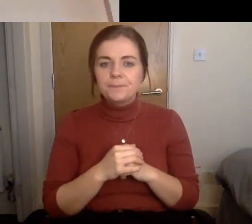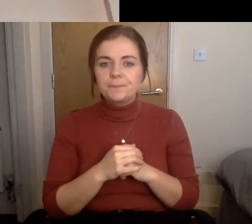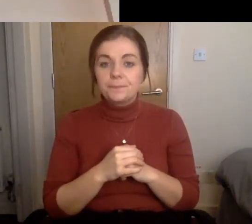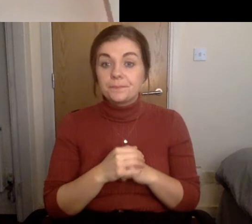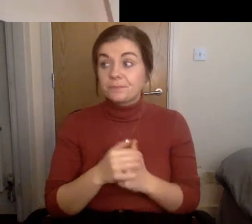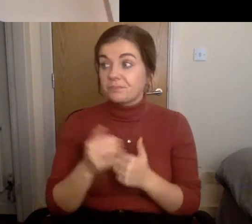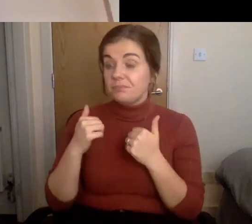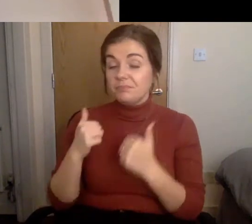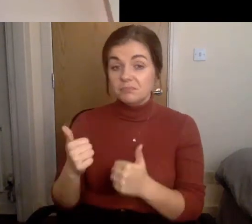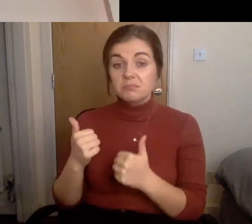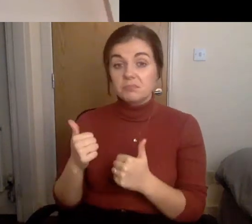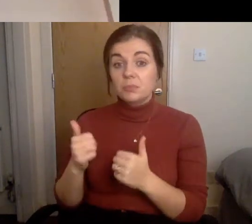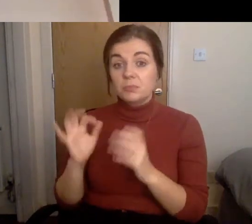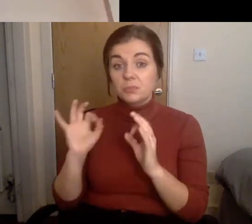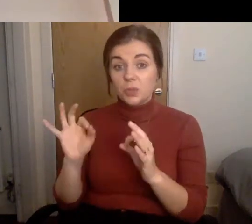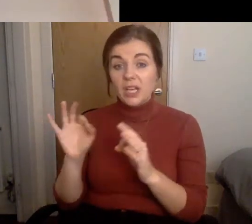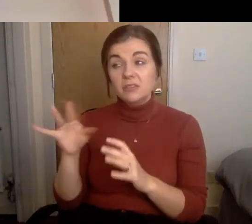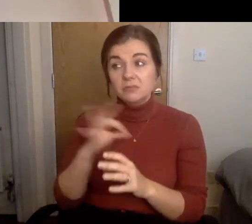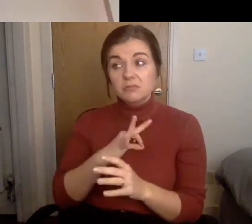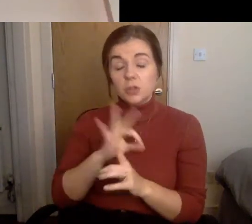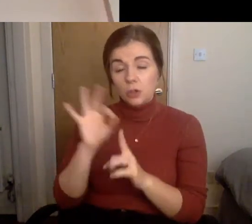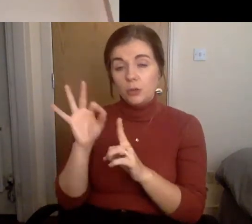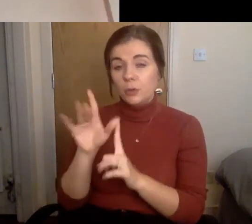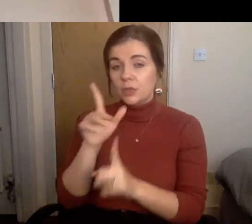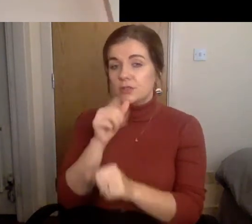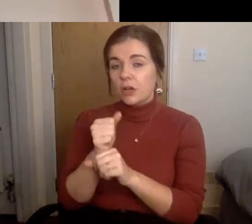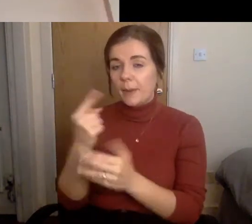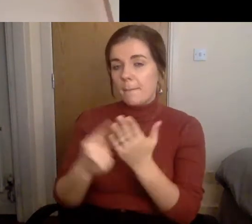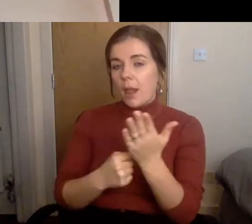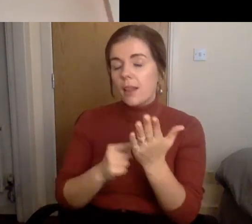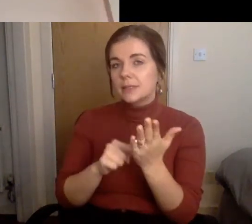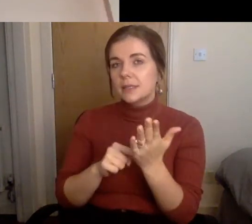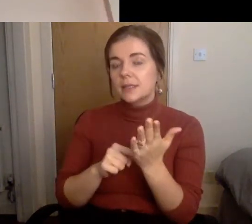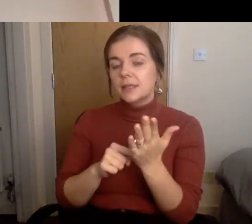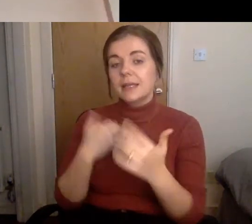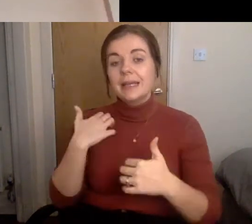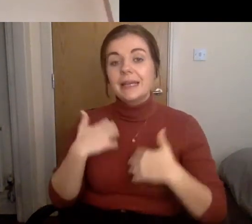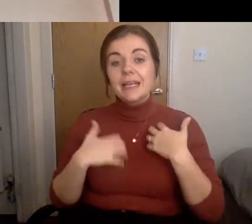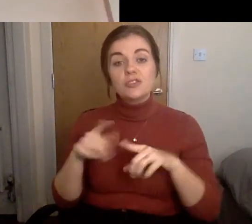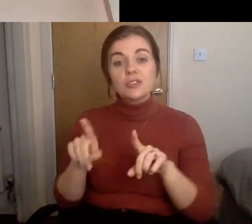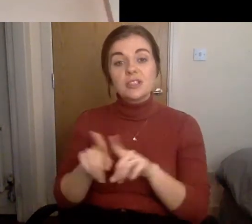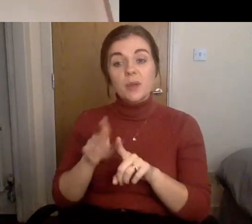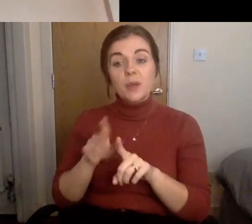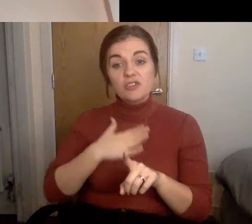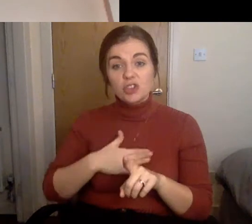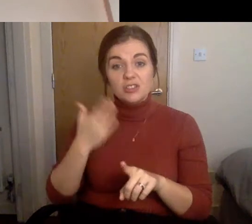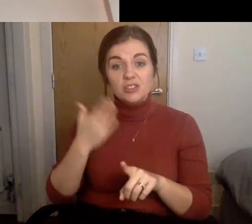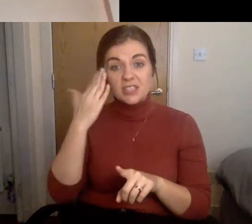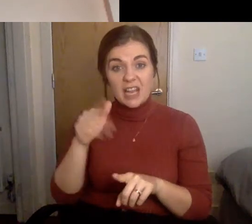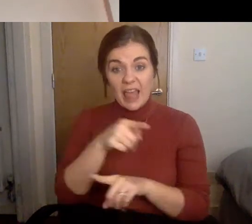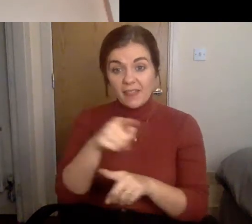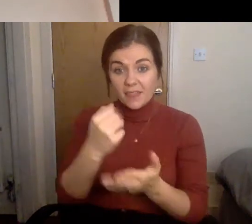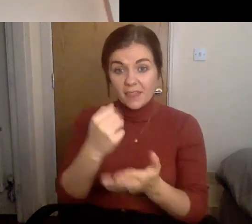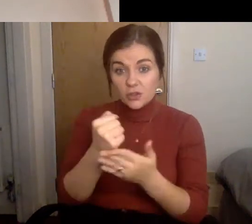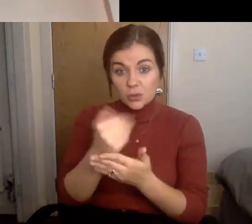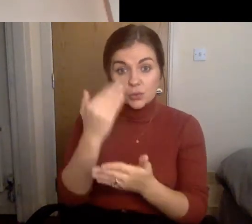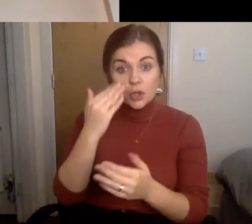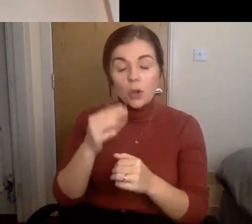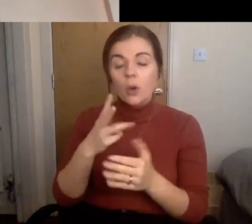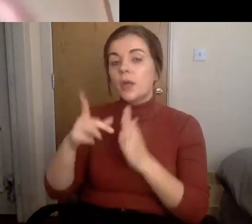Brilliant, and that's a good point on policy. I think it's also interesting there just to unpack that for the students as well. When you're speaking of monotheistic faiths, you're